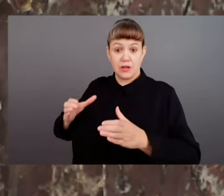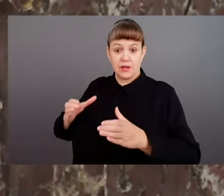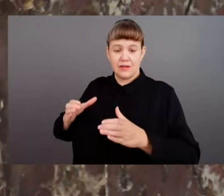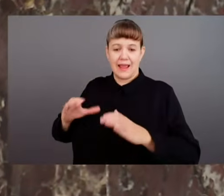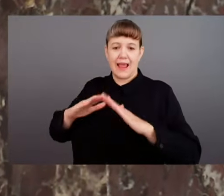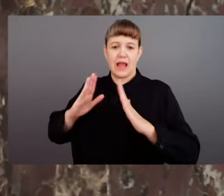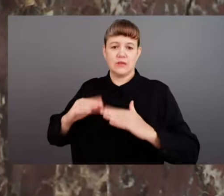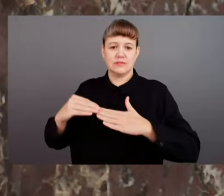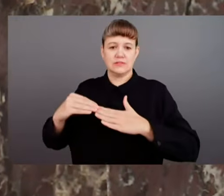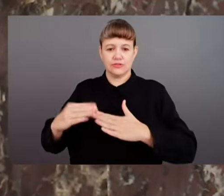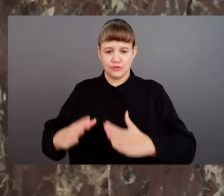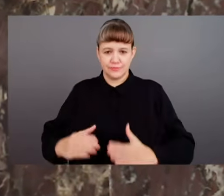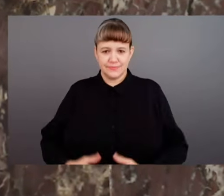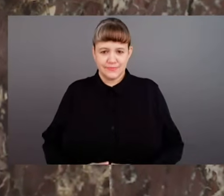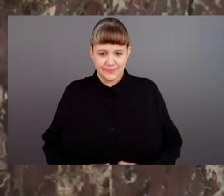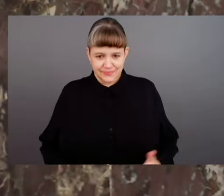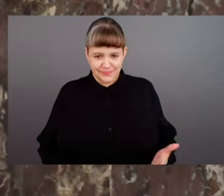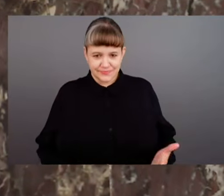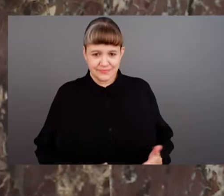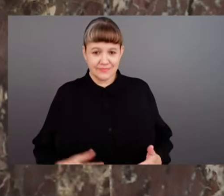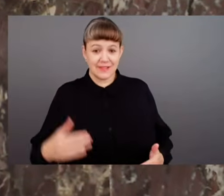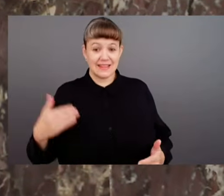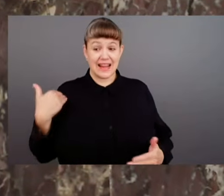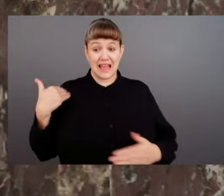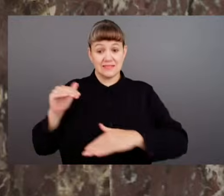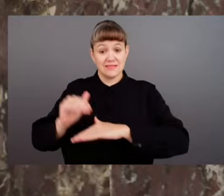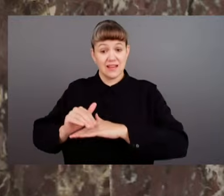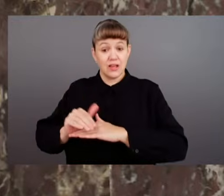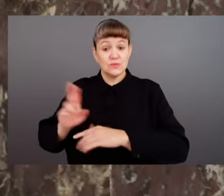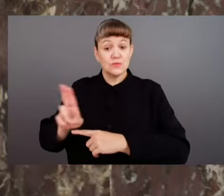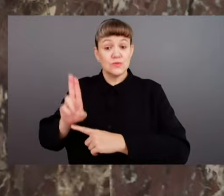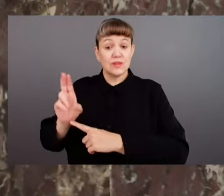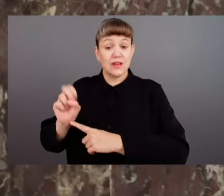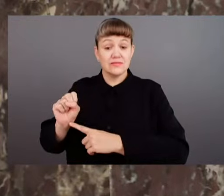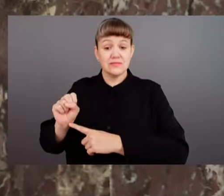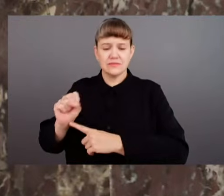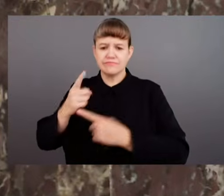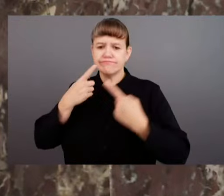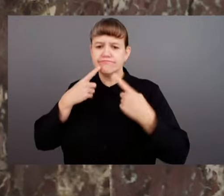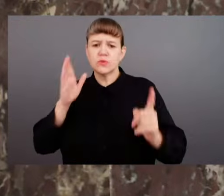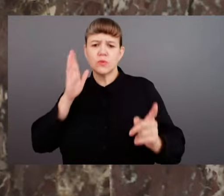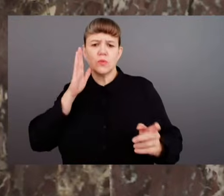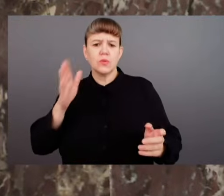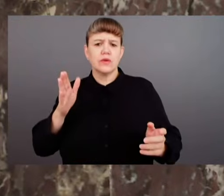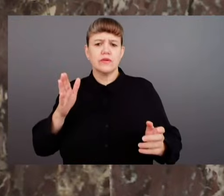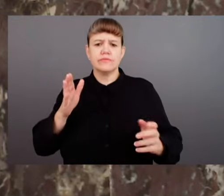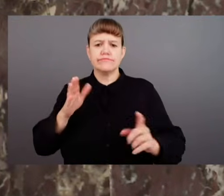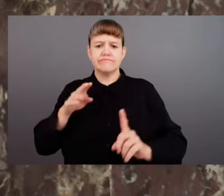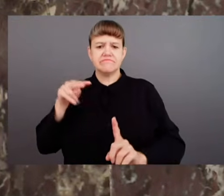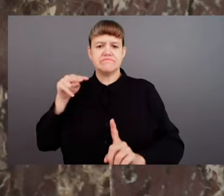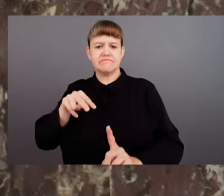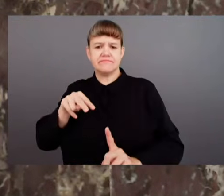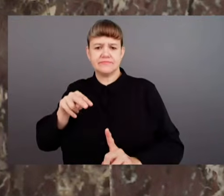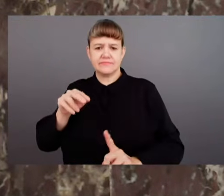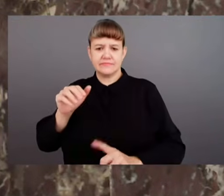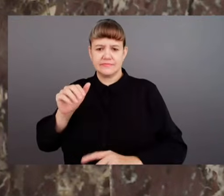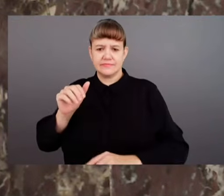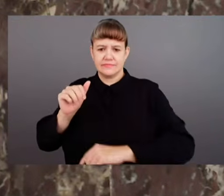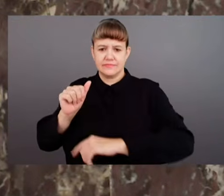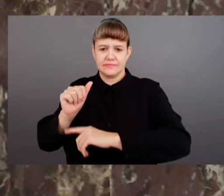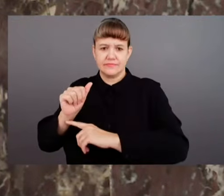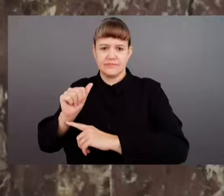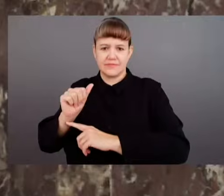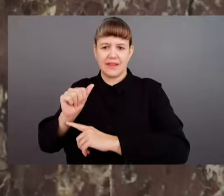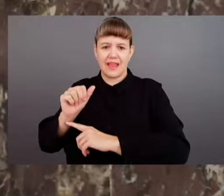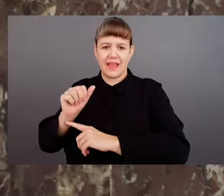classify Antifa as a foreign terrorist organization. Antifa members are inciting and perpetrating